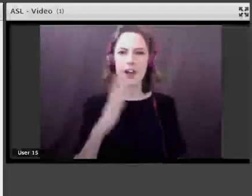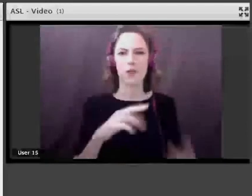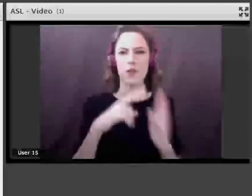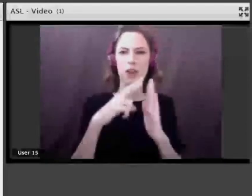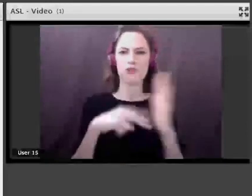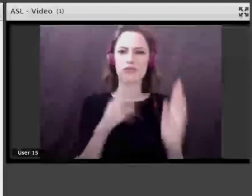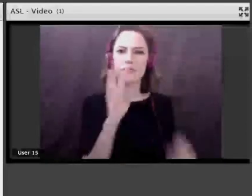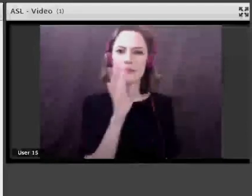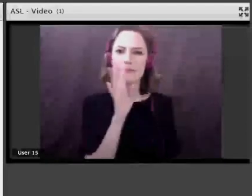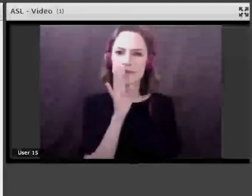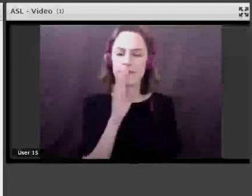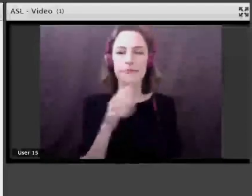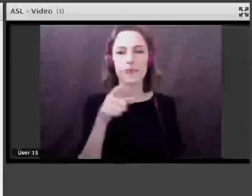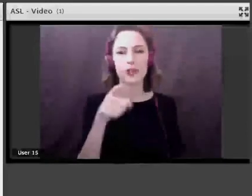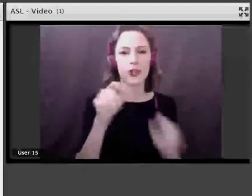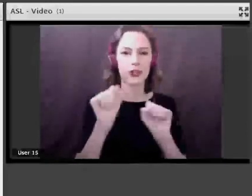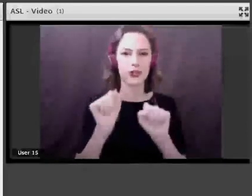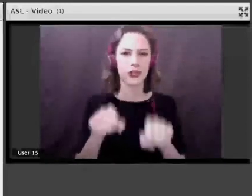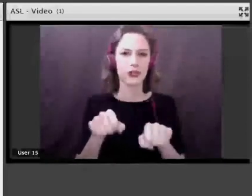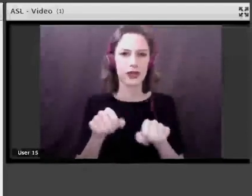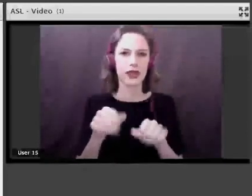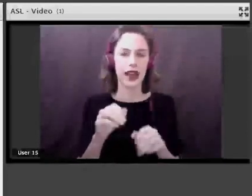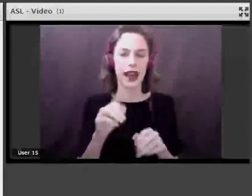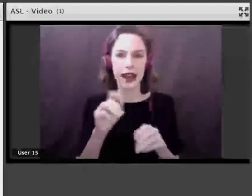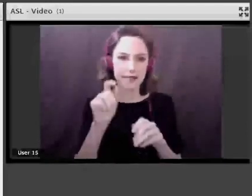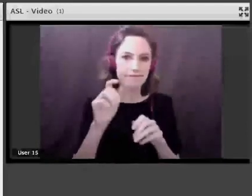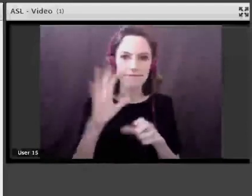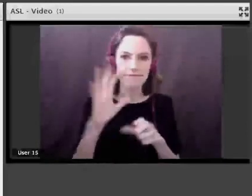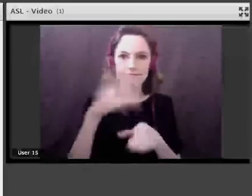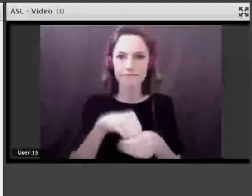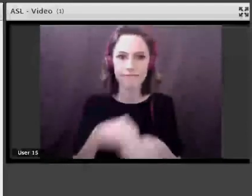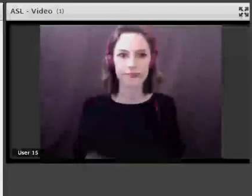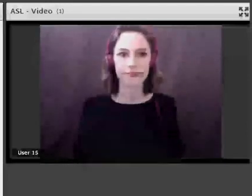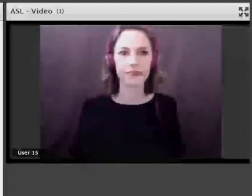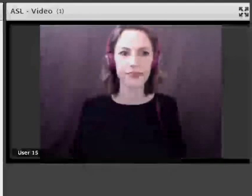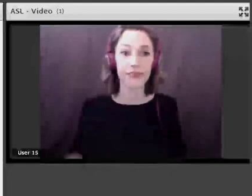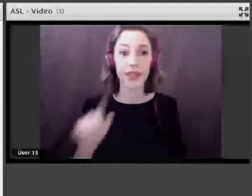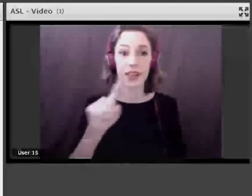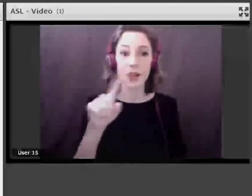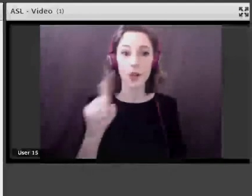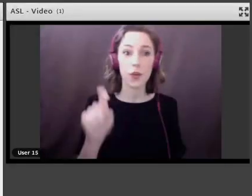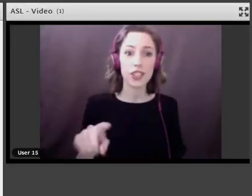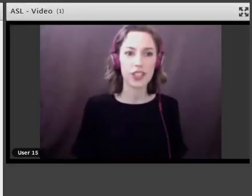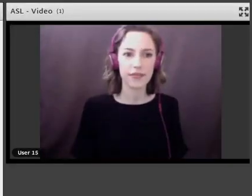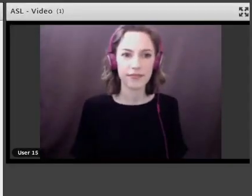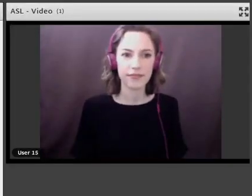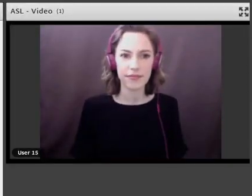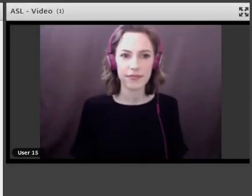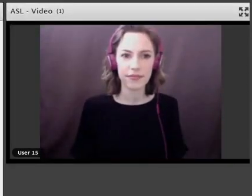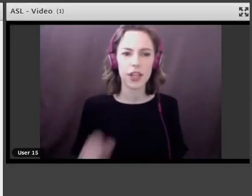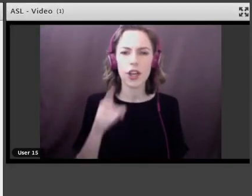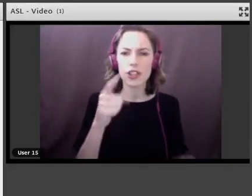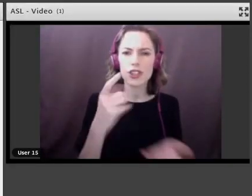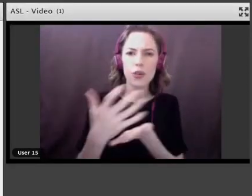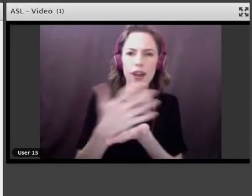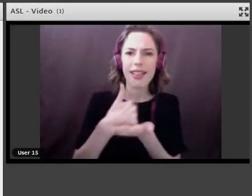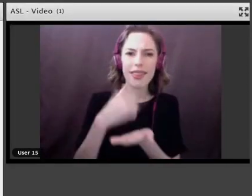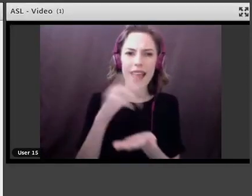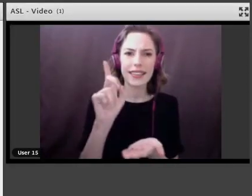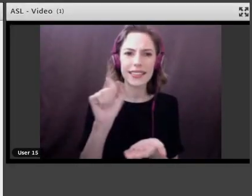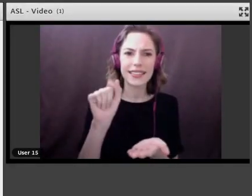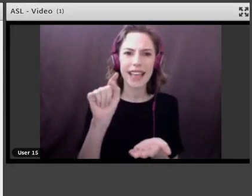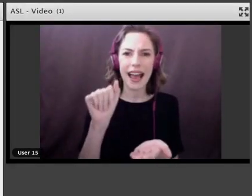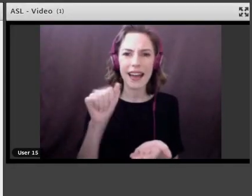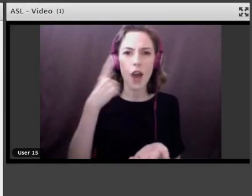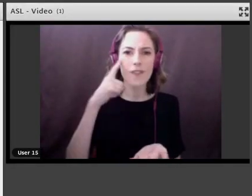the poll. So the question is, for what purposes do you collect data on school-aged children with disabilities in your current